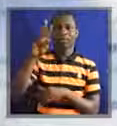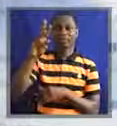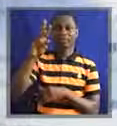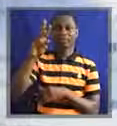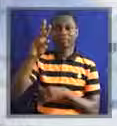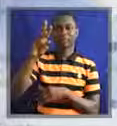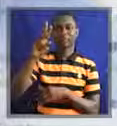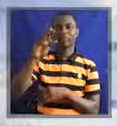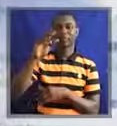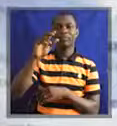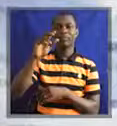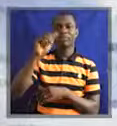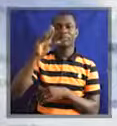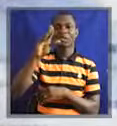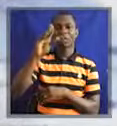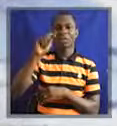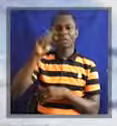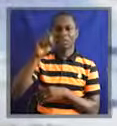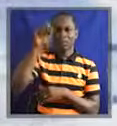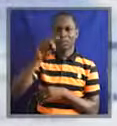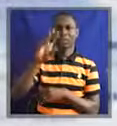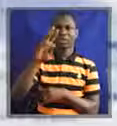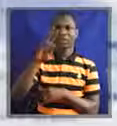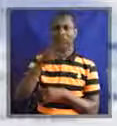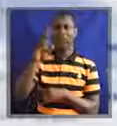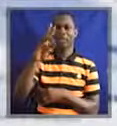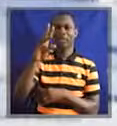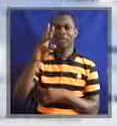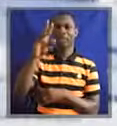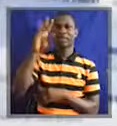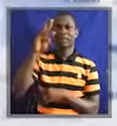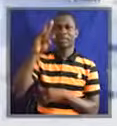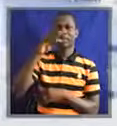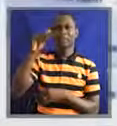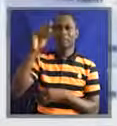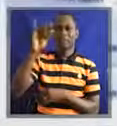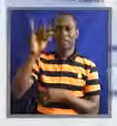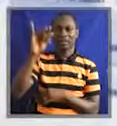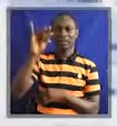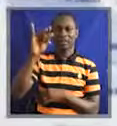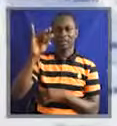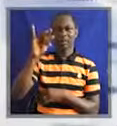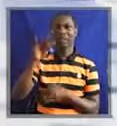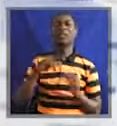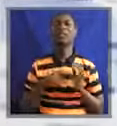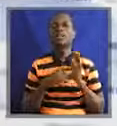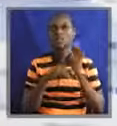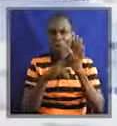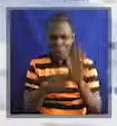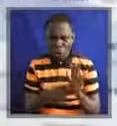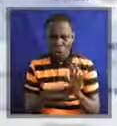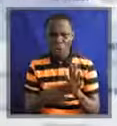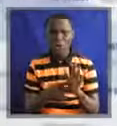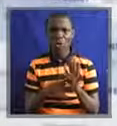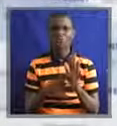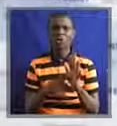Acts chapter 16 na yɛkae verse 16 17 and 18 ɛnso so mede ɛkyerɛ biribi sɛ sɛ